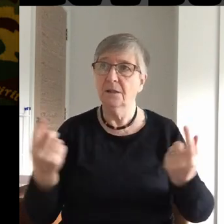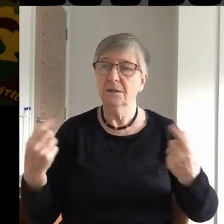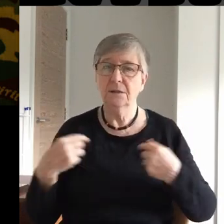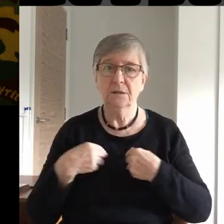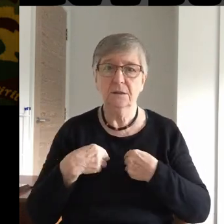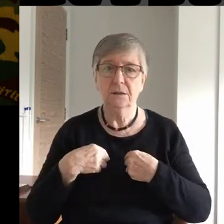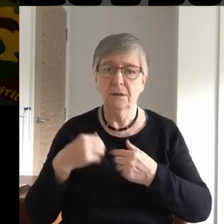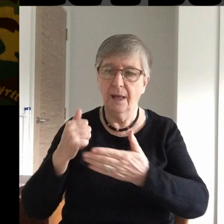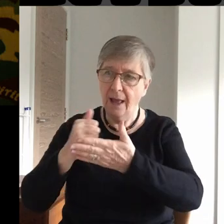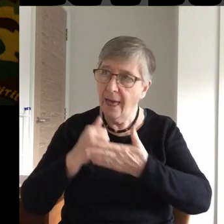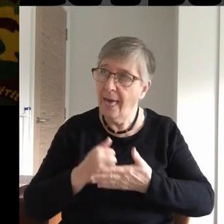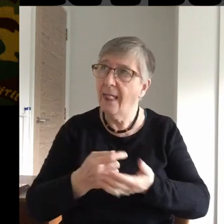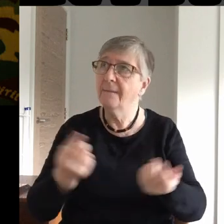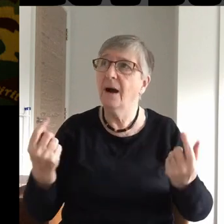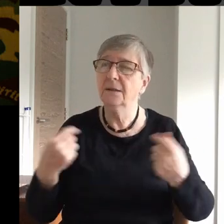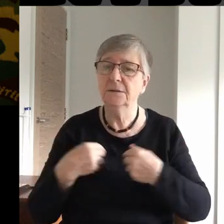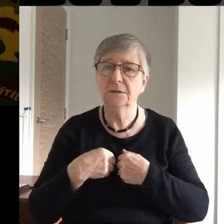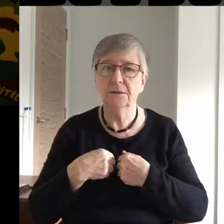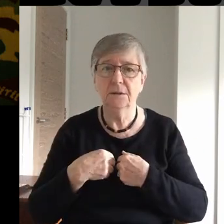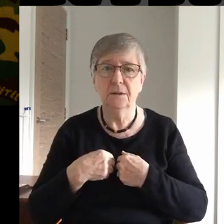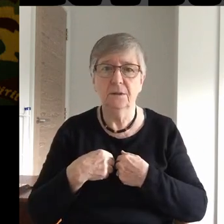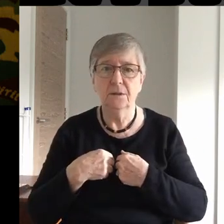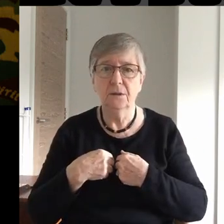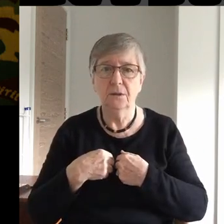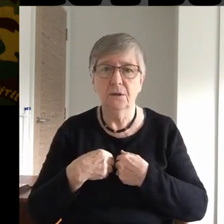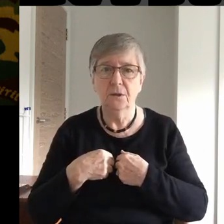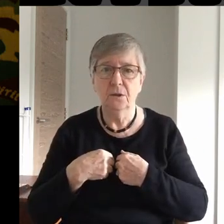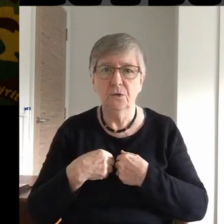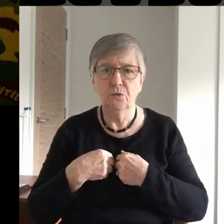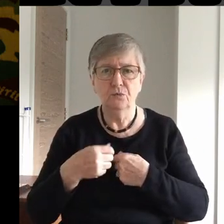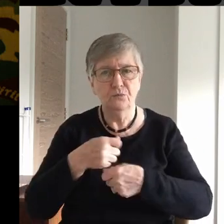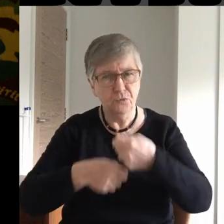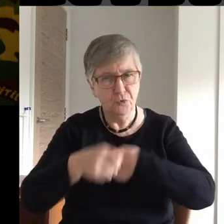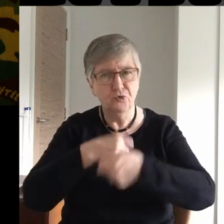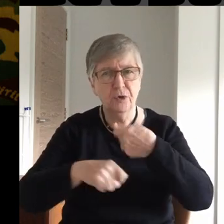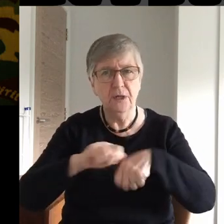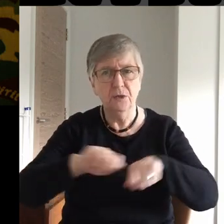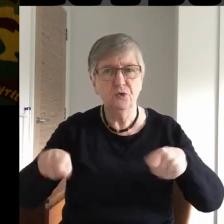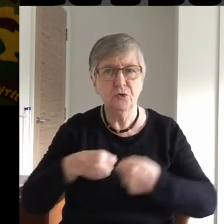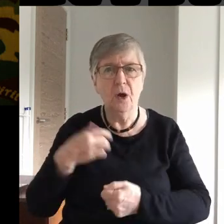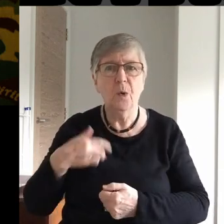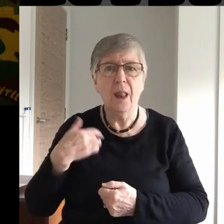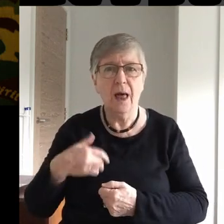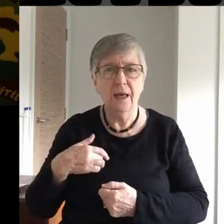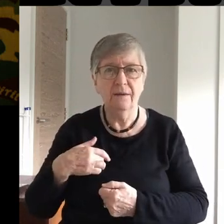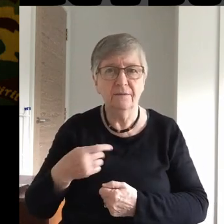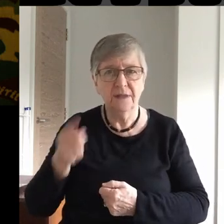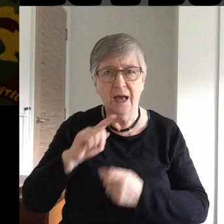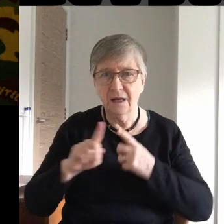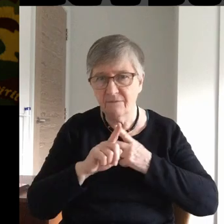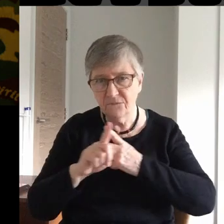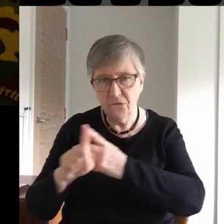might help us to reshape our lives according to the way of Christ,